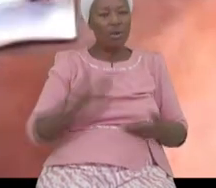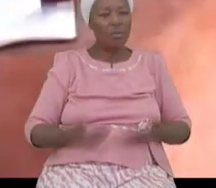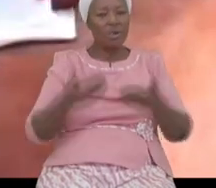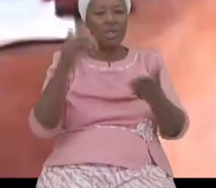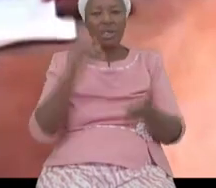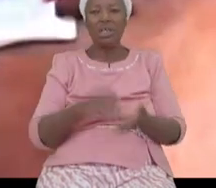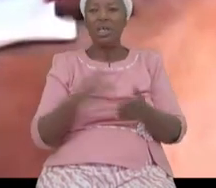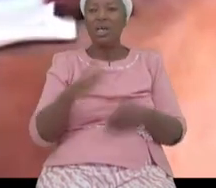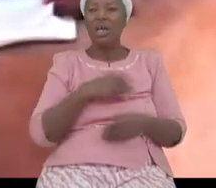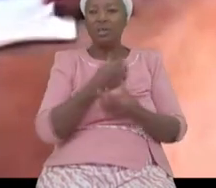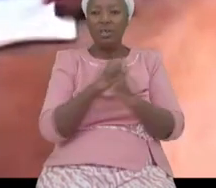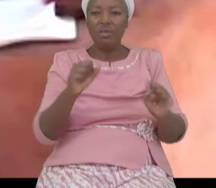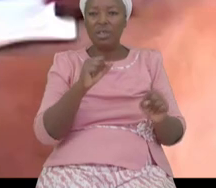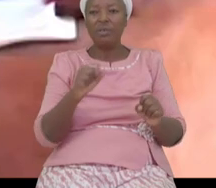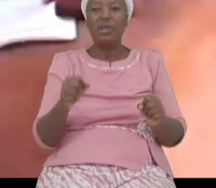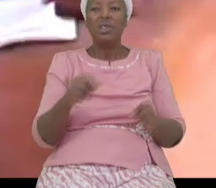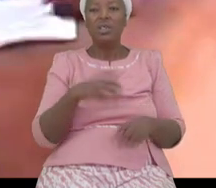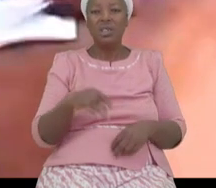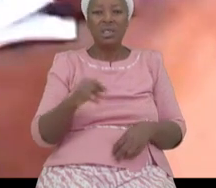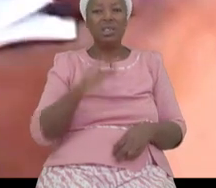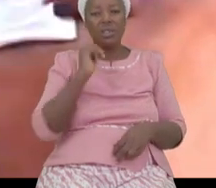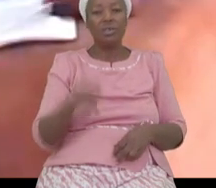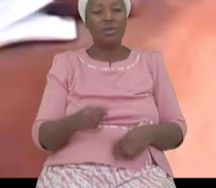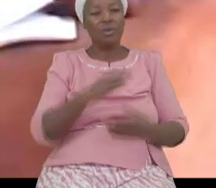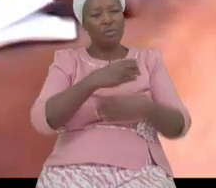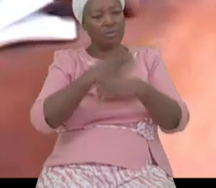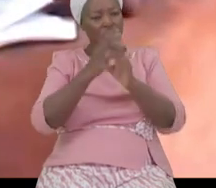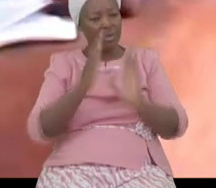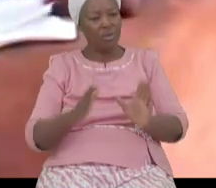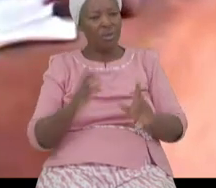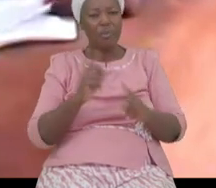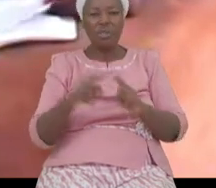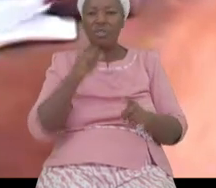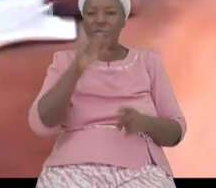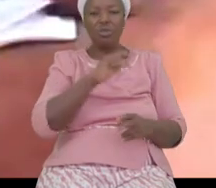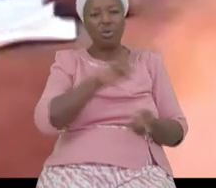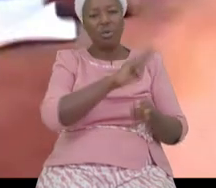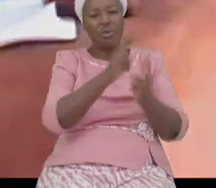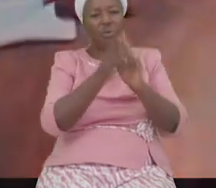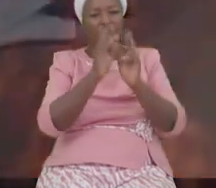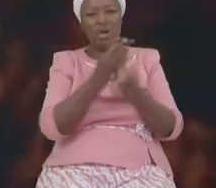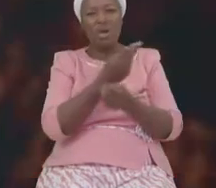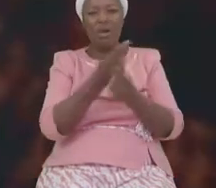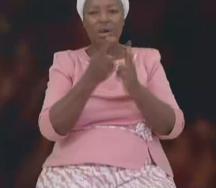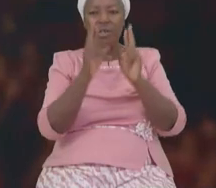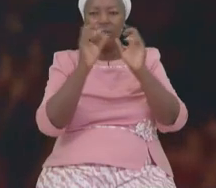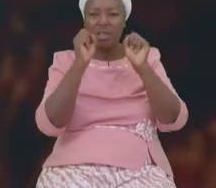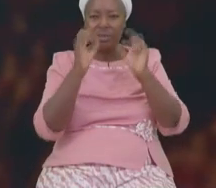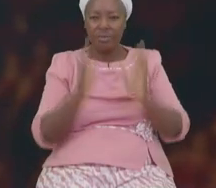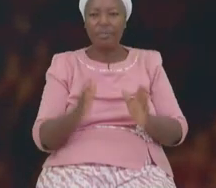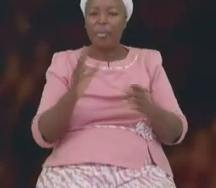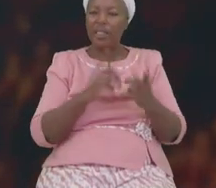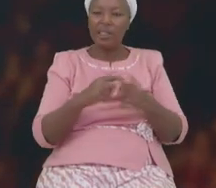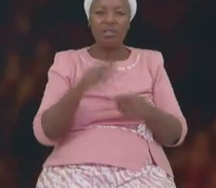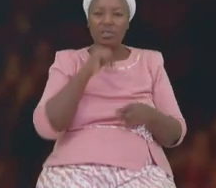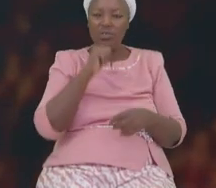again, yes, it's your creator, but it's not your redeemer. It's your creator, but it's not the Lord